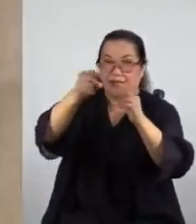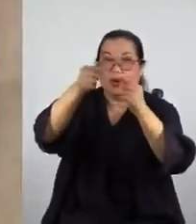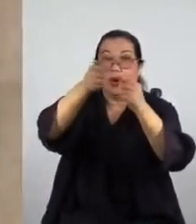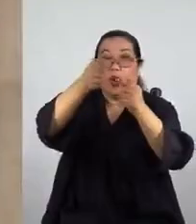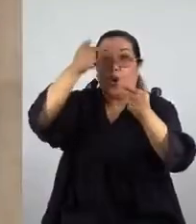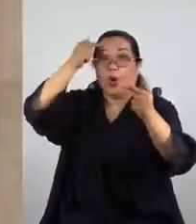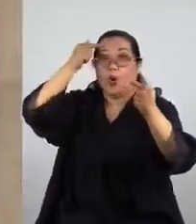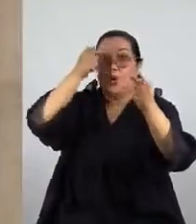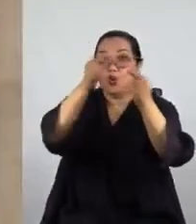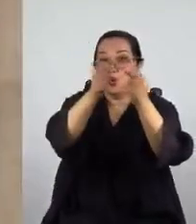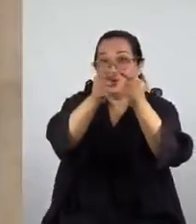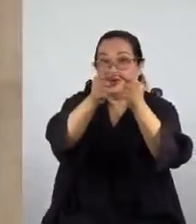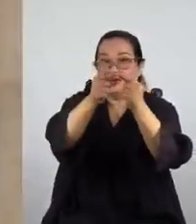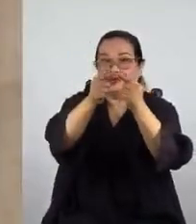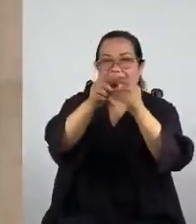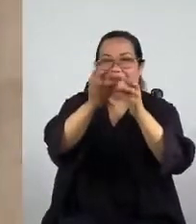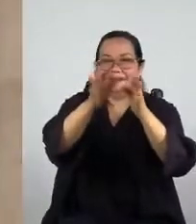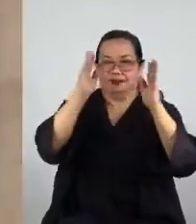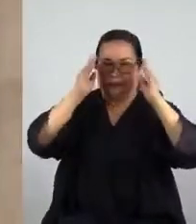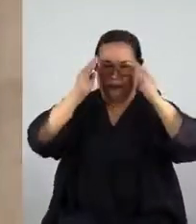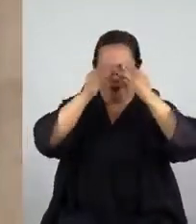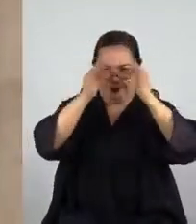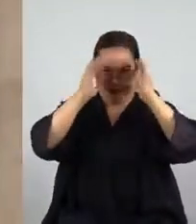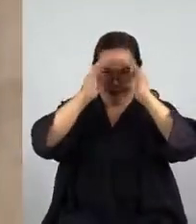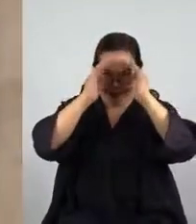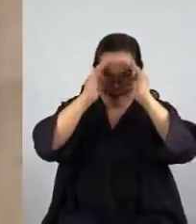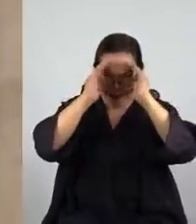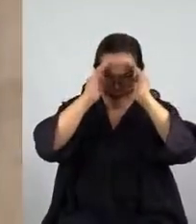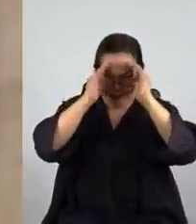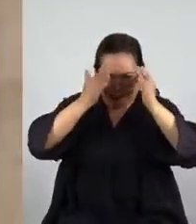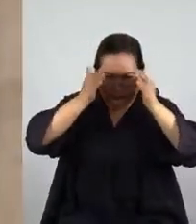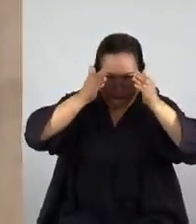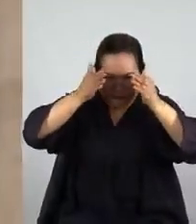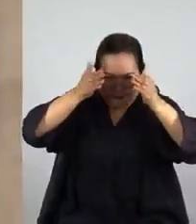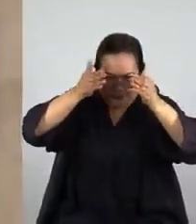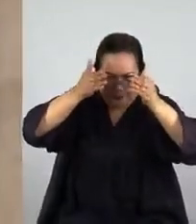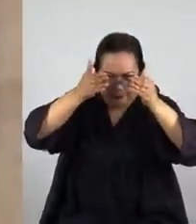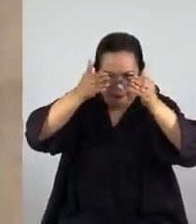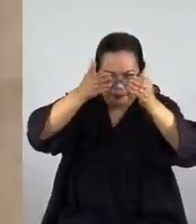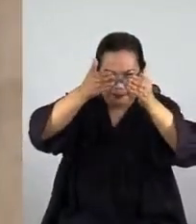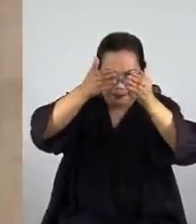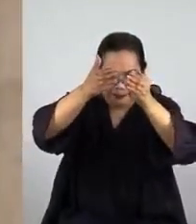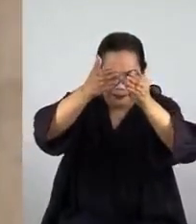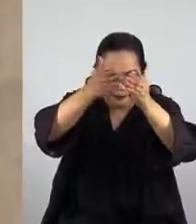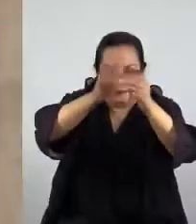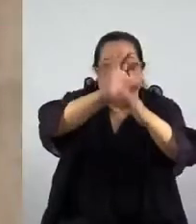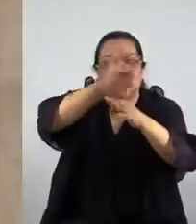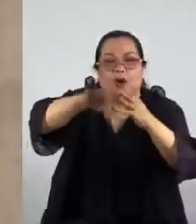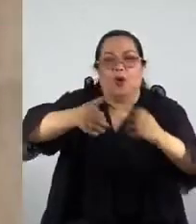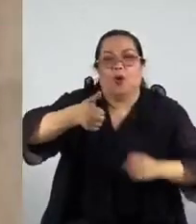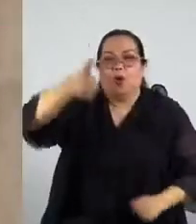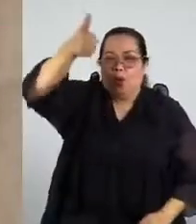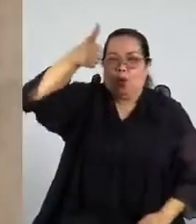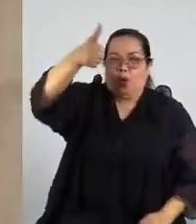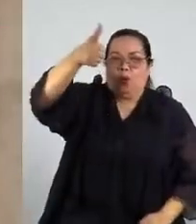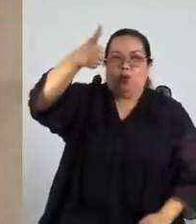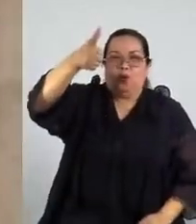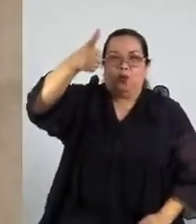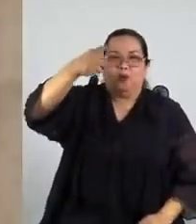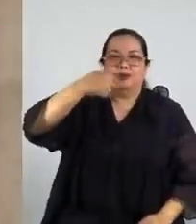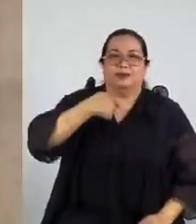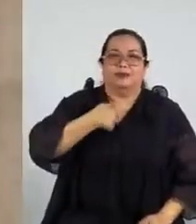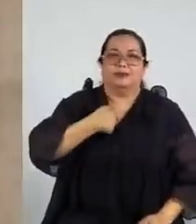goal. He has to concentrate, he has to focus to endure and finish well. He